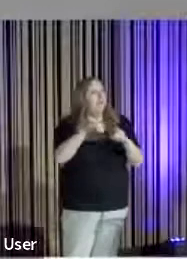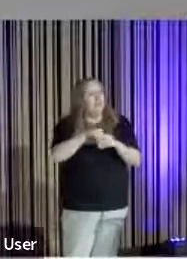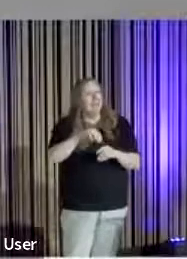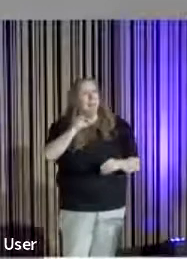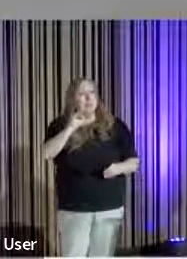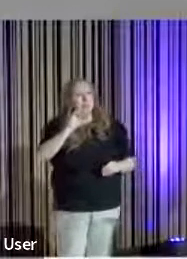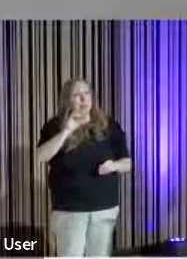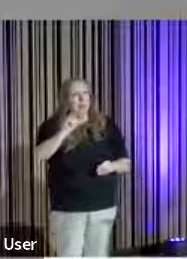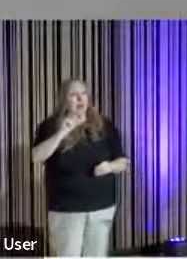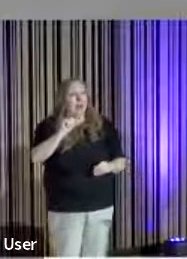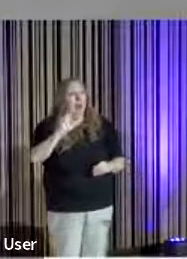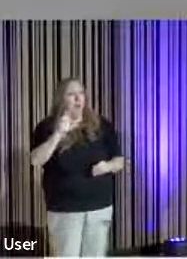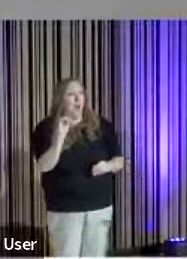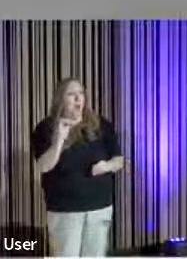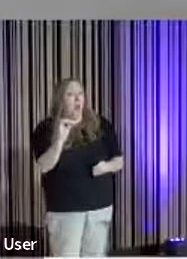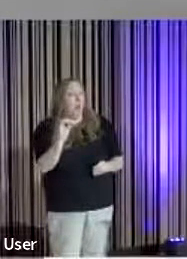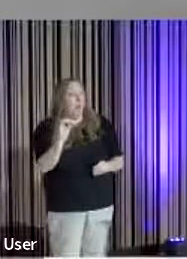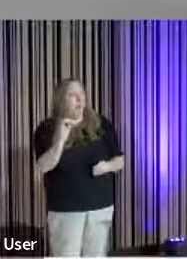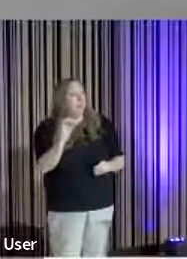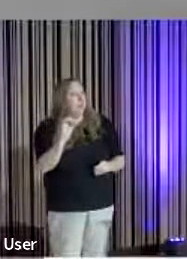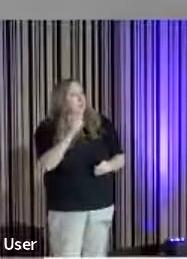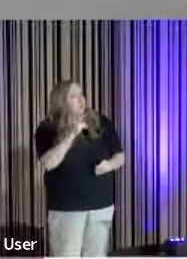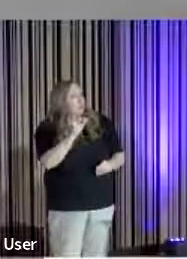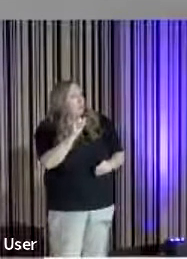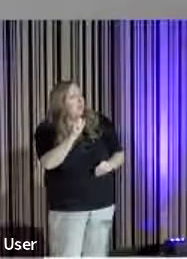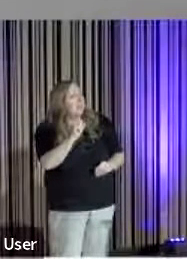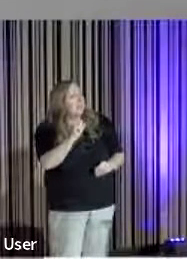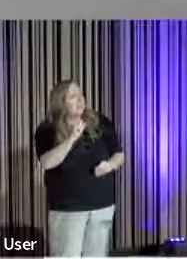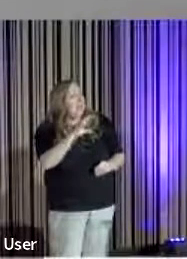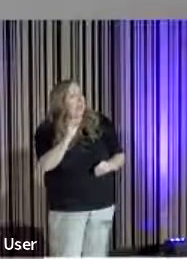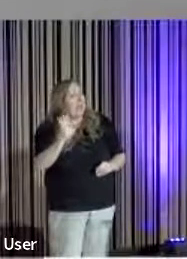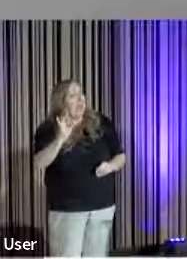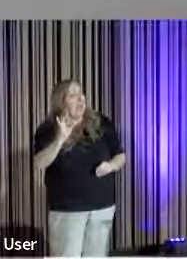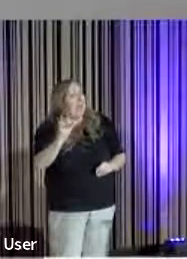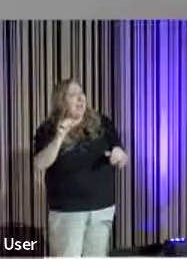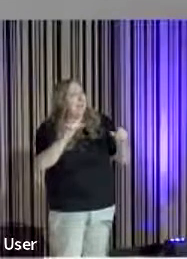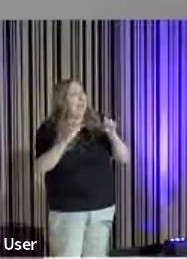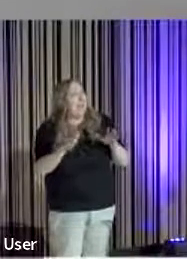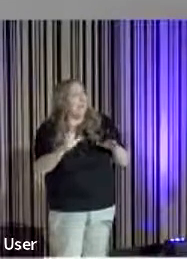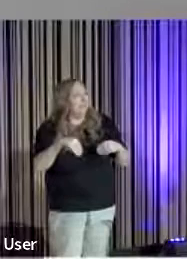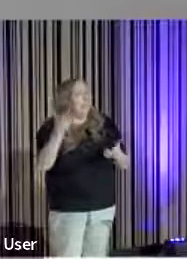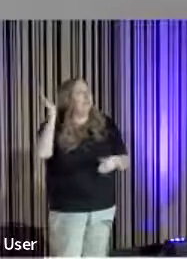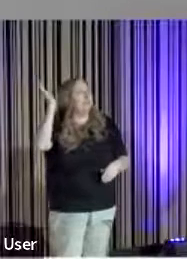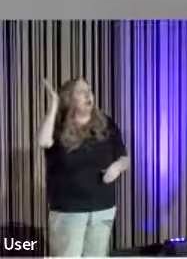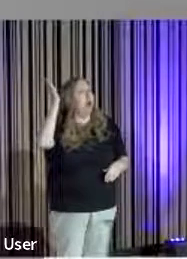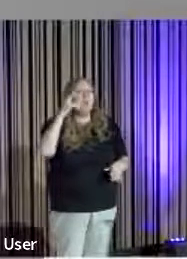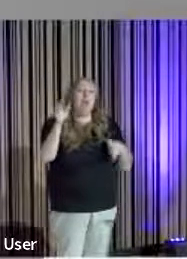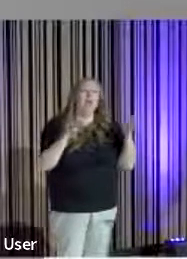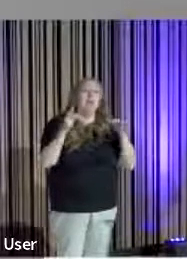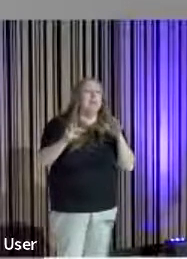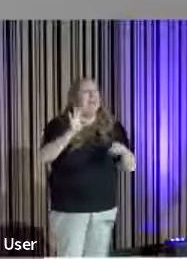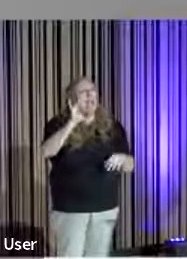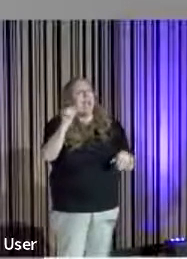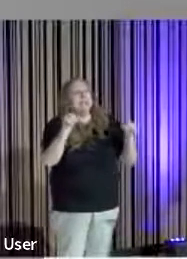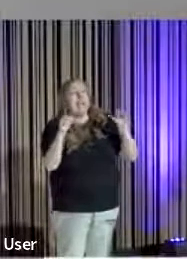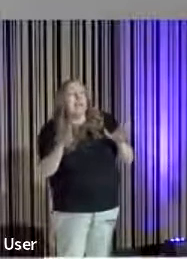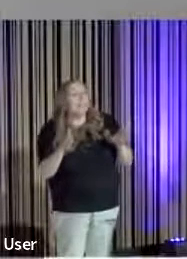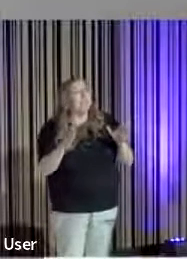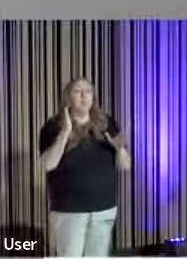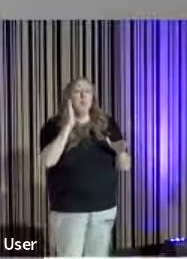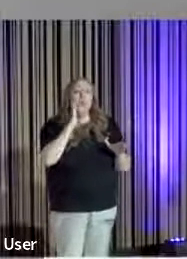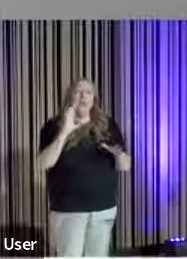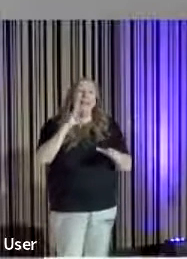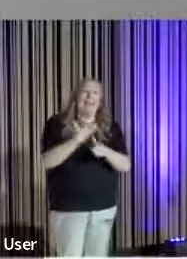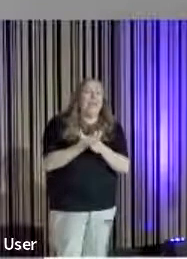a talk about 8, I think, scientists at the time who had a sailboat and were going to sail around the world. And I just started a research lab